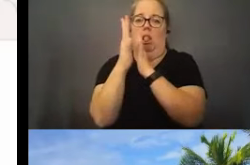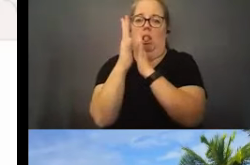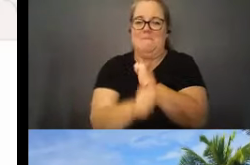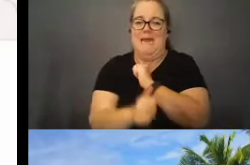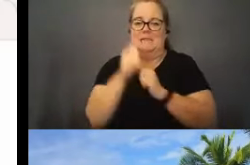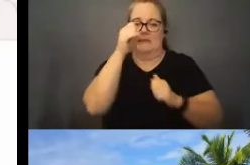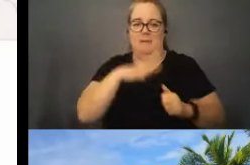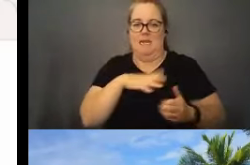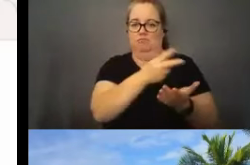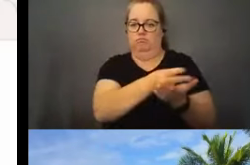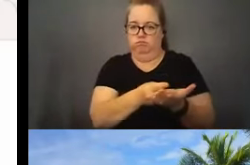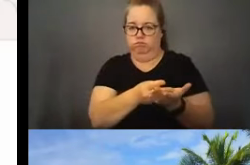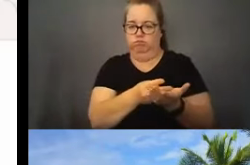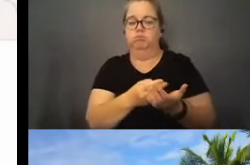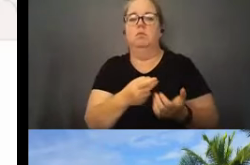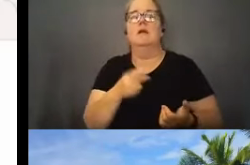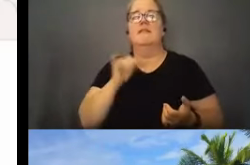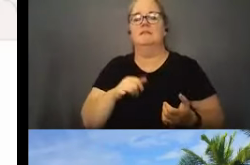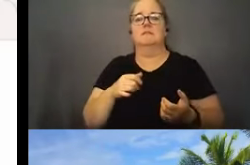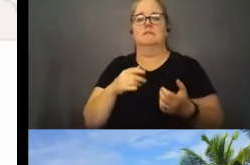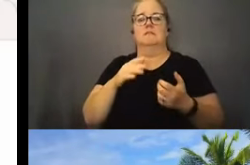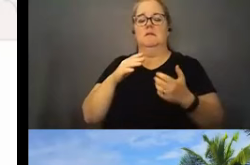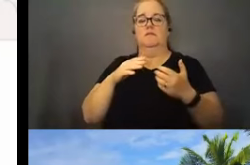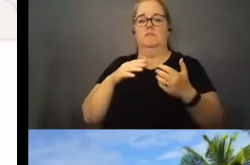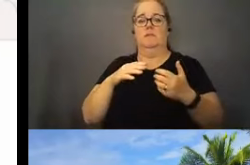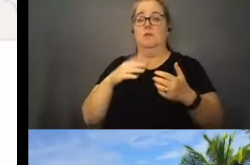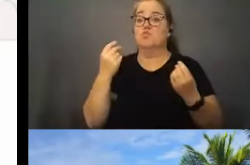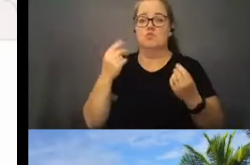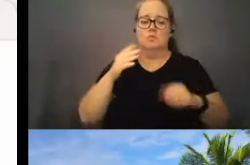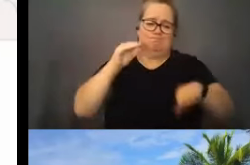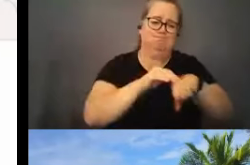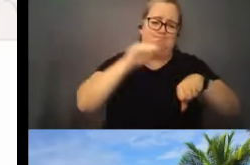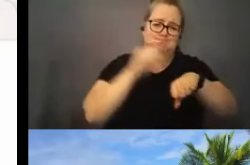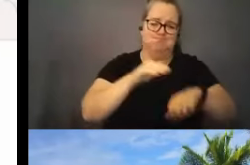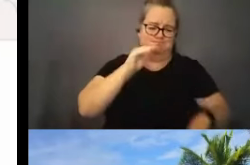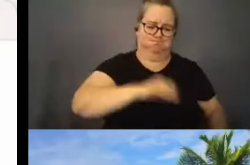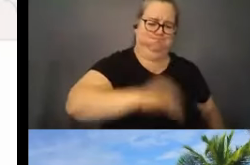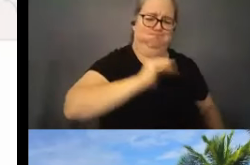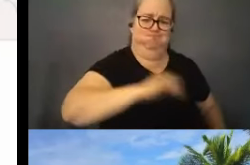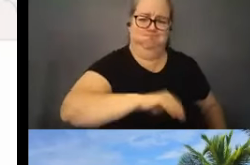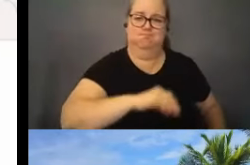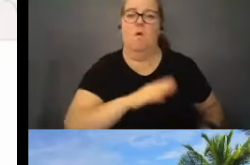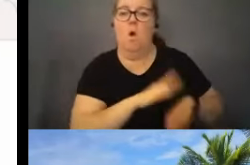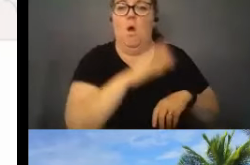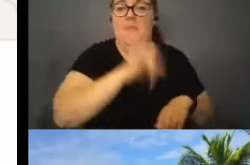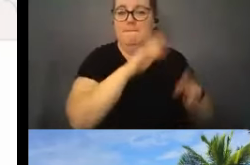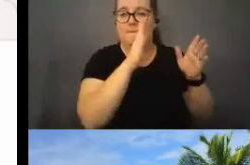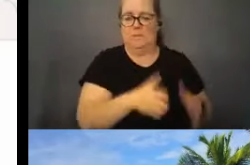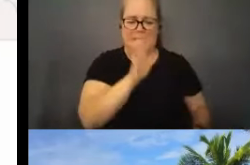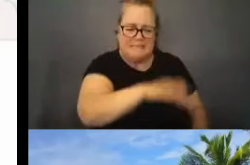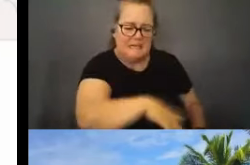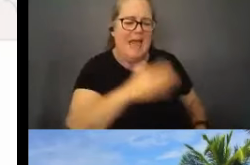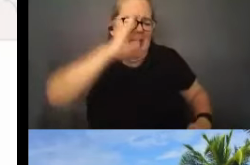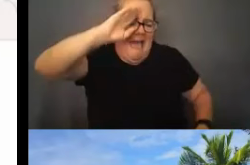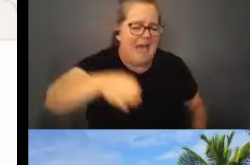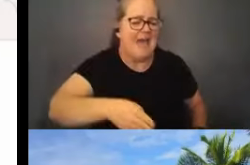So this is our next step. We tap hard on the shoulders and say, hey, are